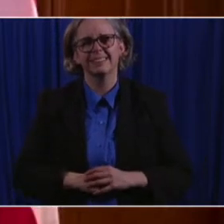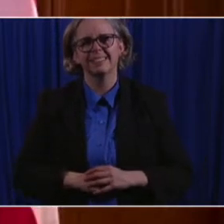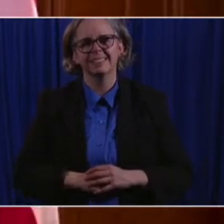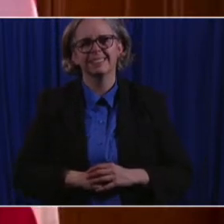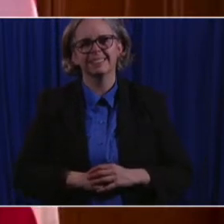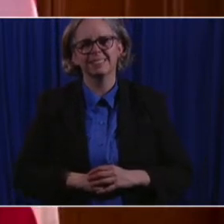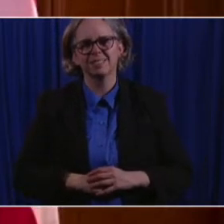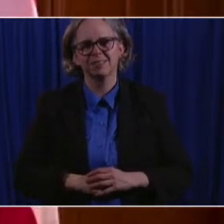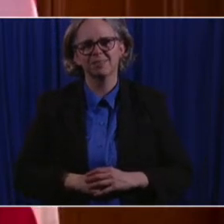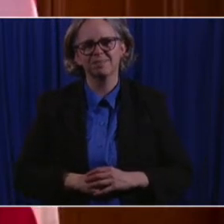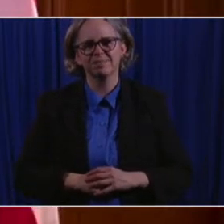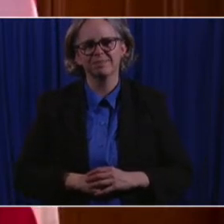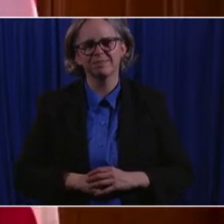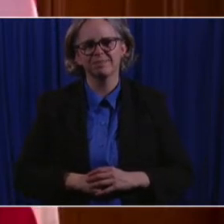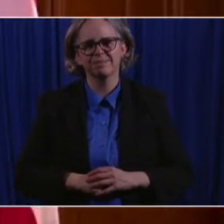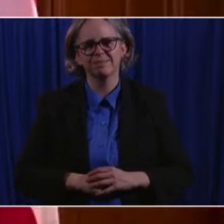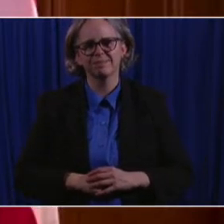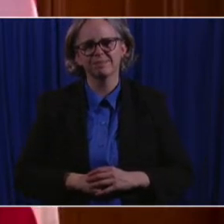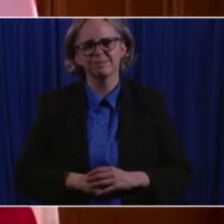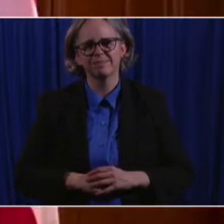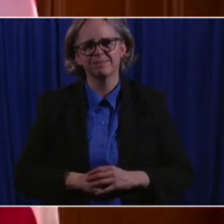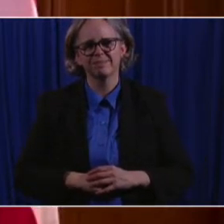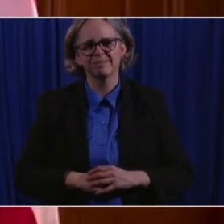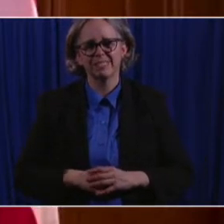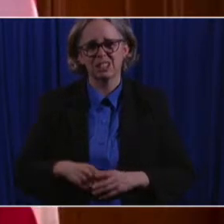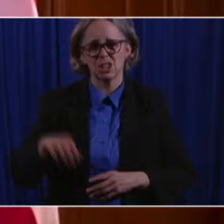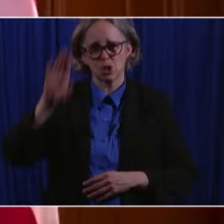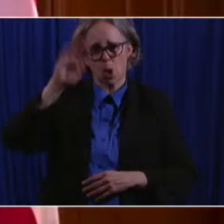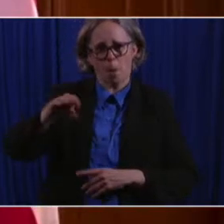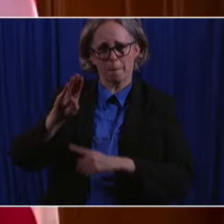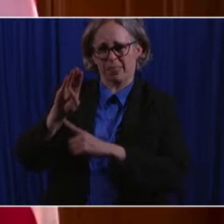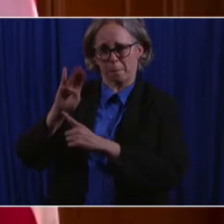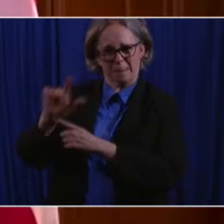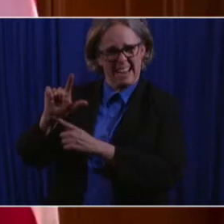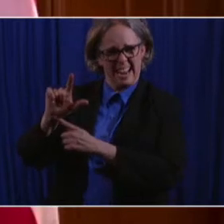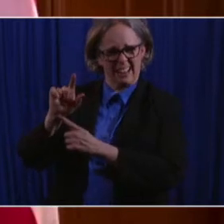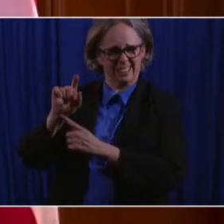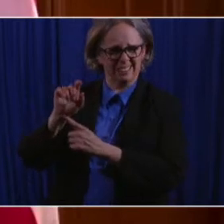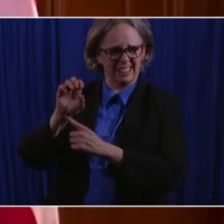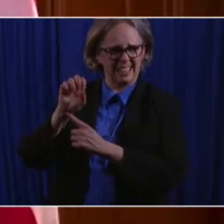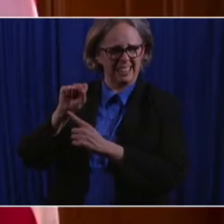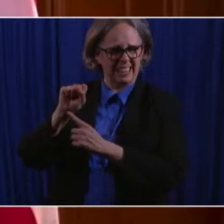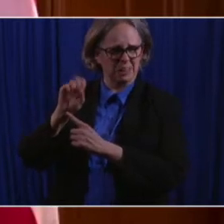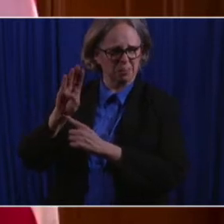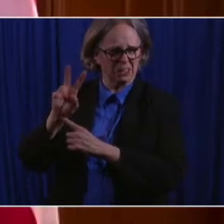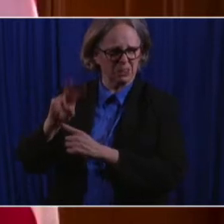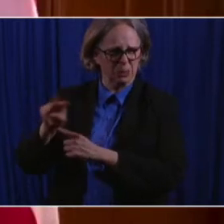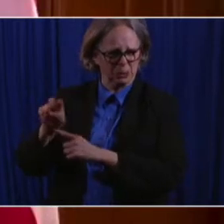The bill that you referenced, really because of that, is about